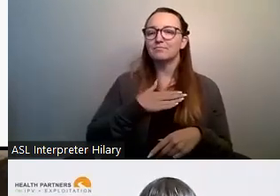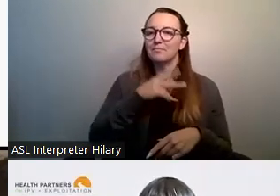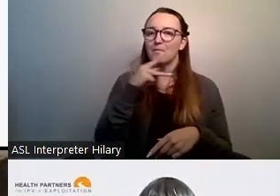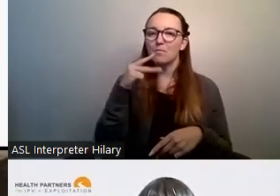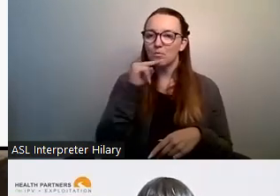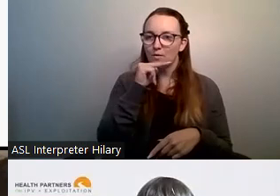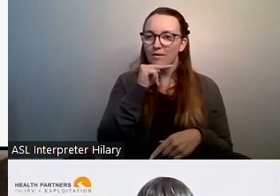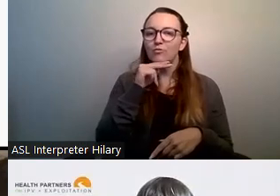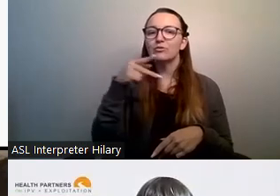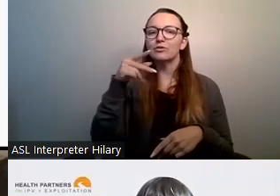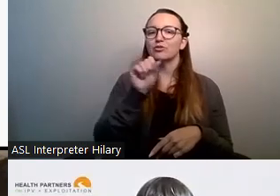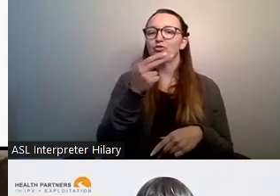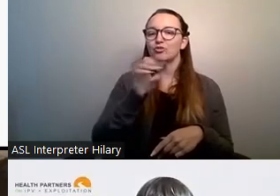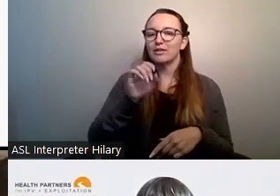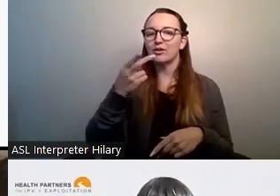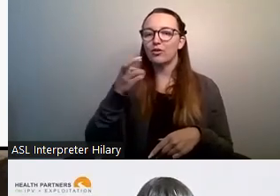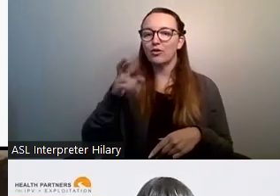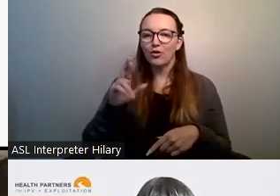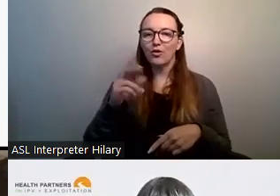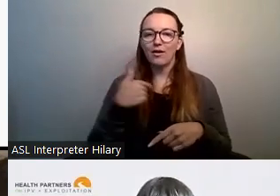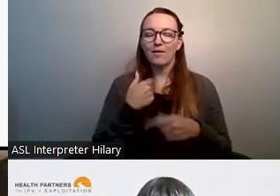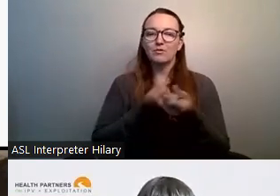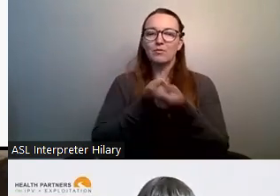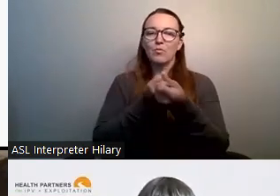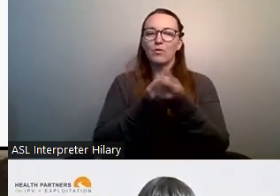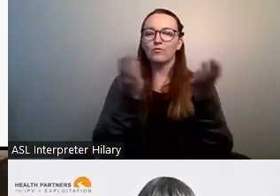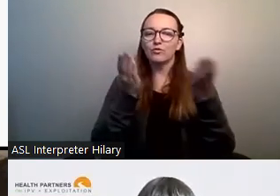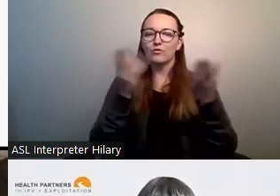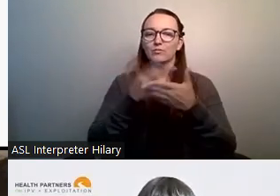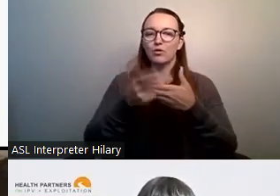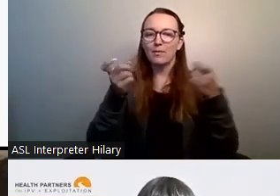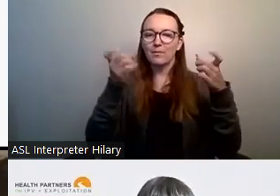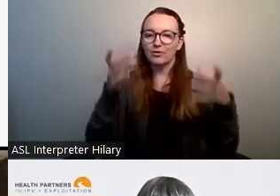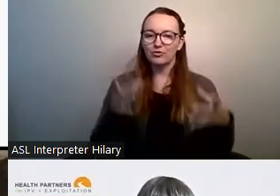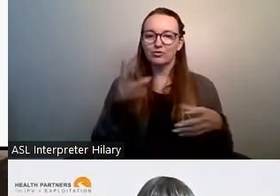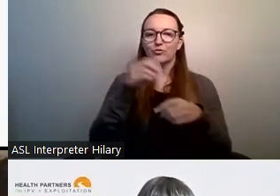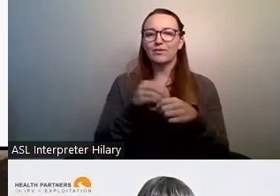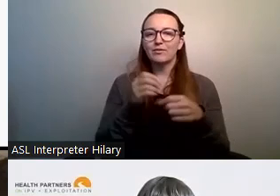Manager at the Survivor Advocacy Outreach Programs, New Leaf Justice Enterprise.